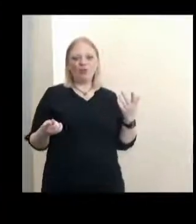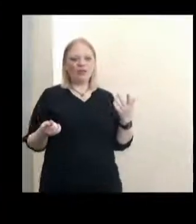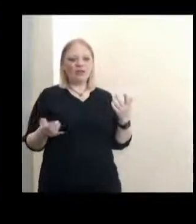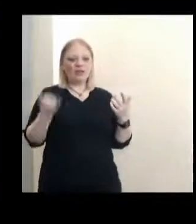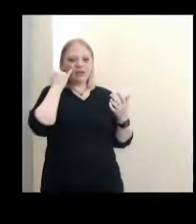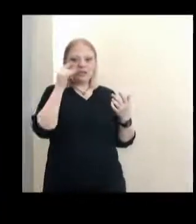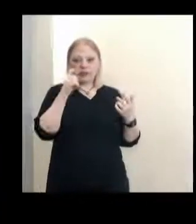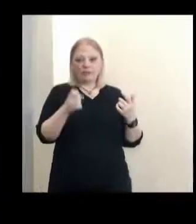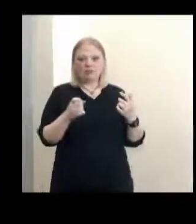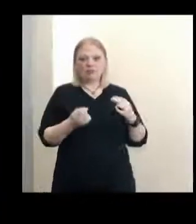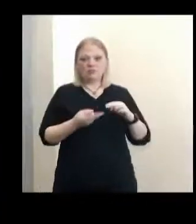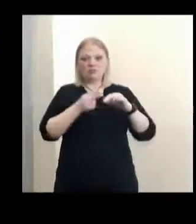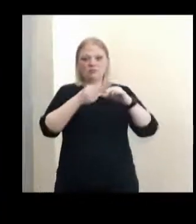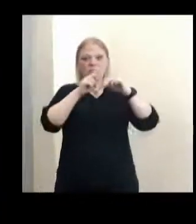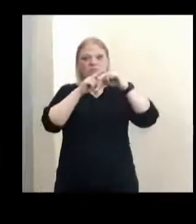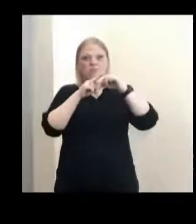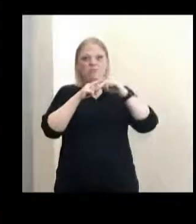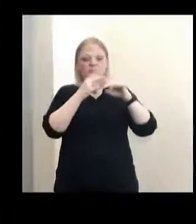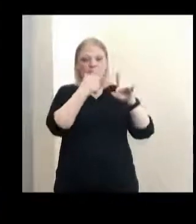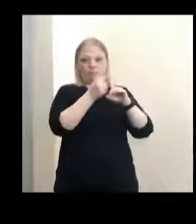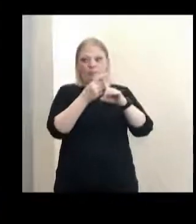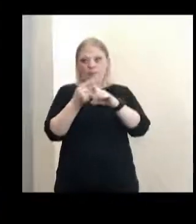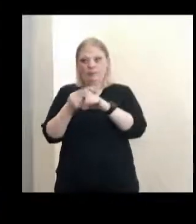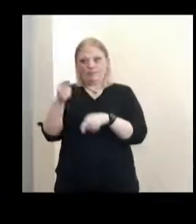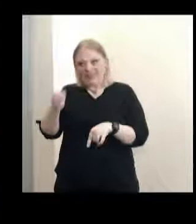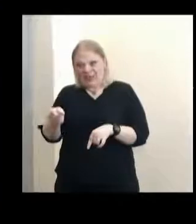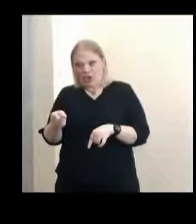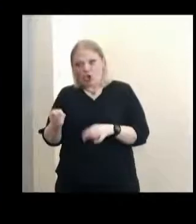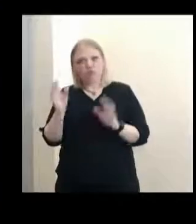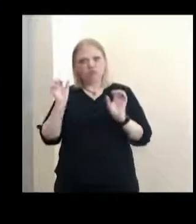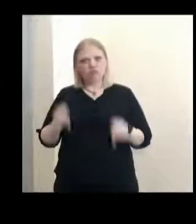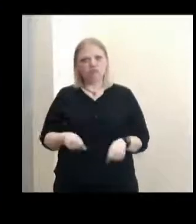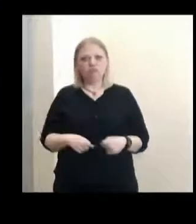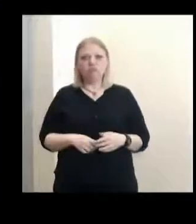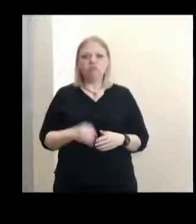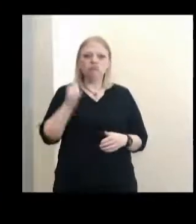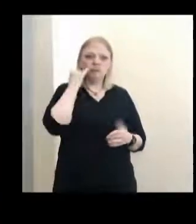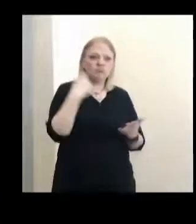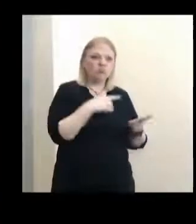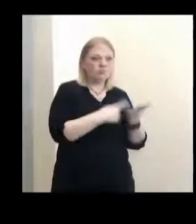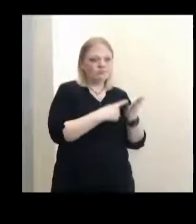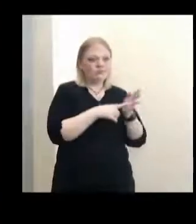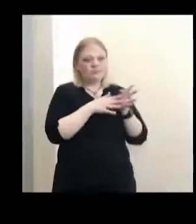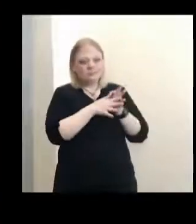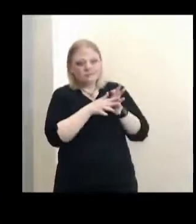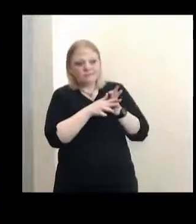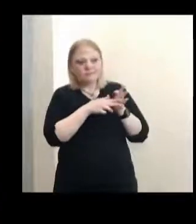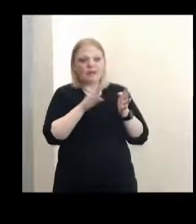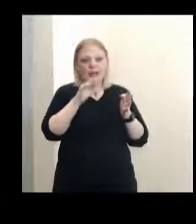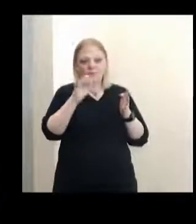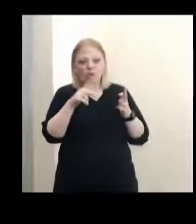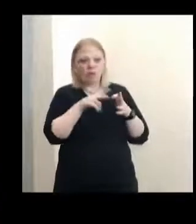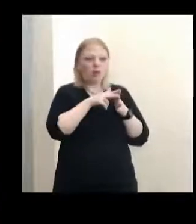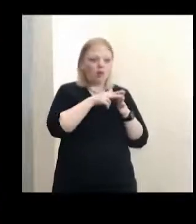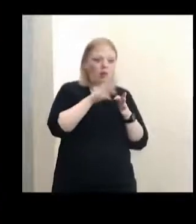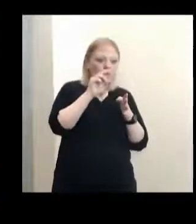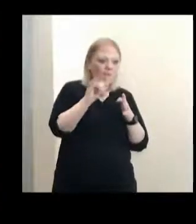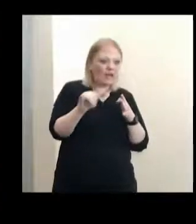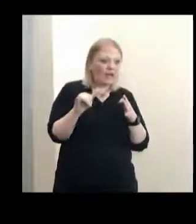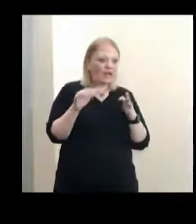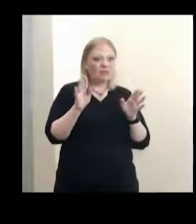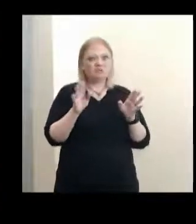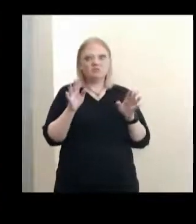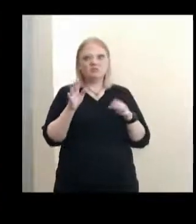up the delivery of doses there, we can. And if we're talking about at the end of April, early May, opening up an outdoor mass vaccination